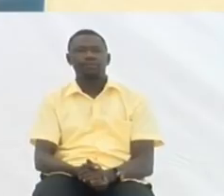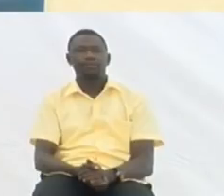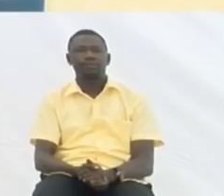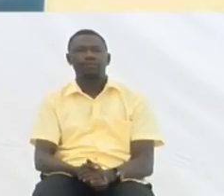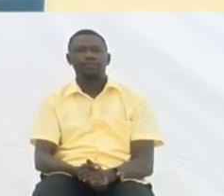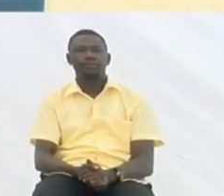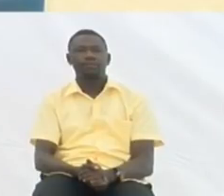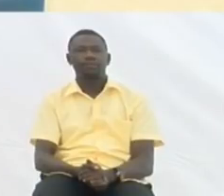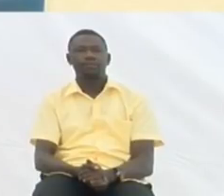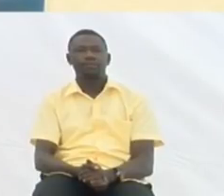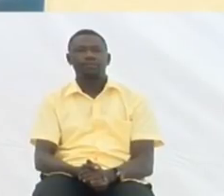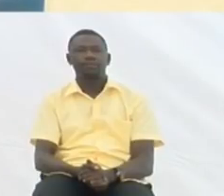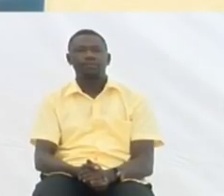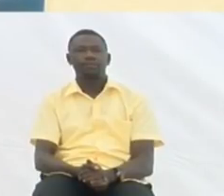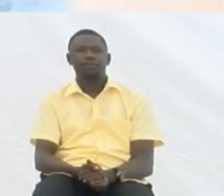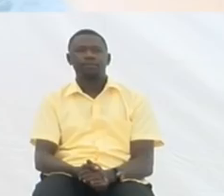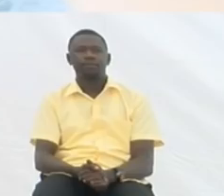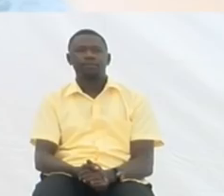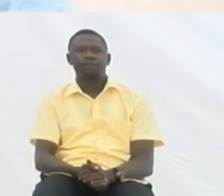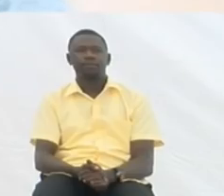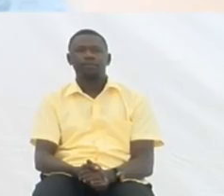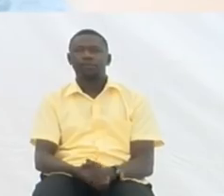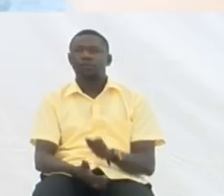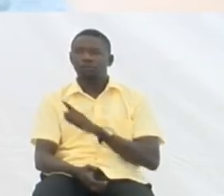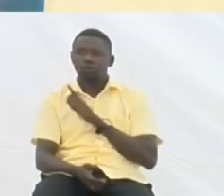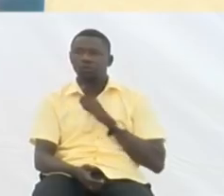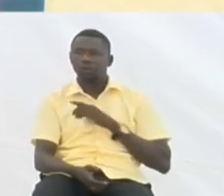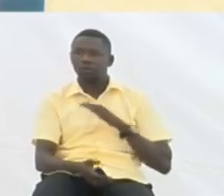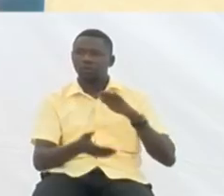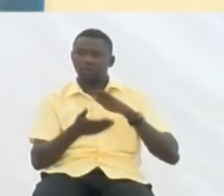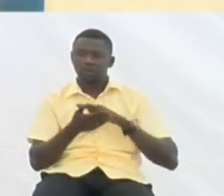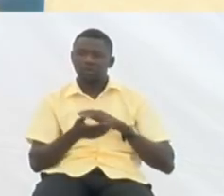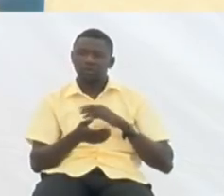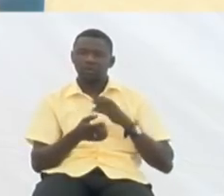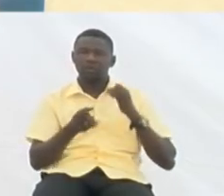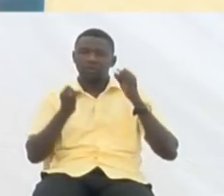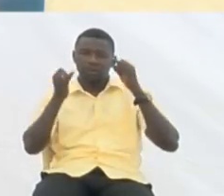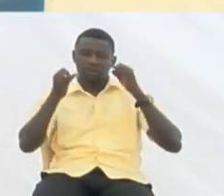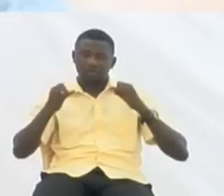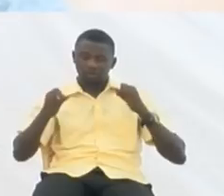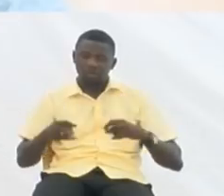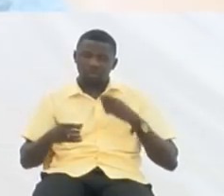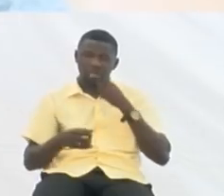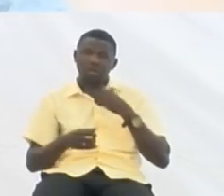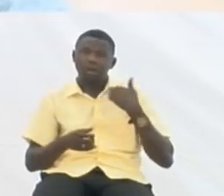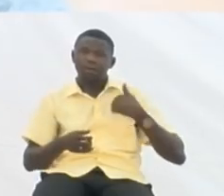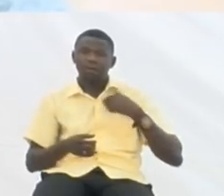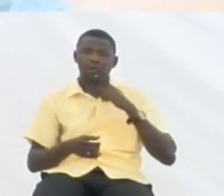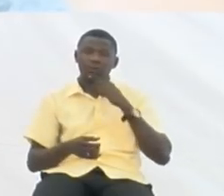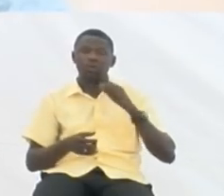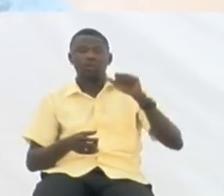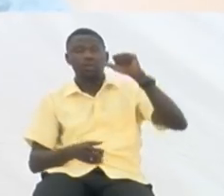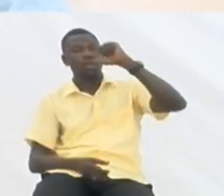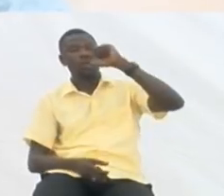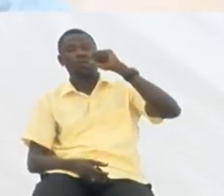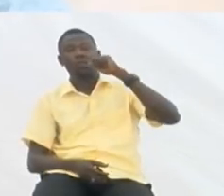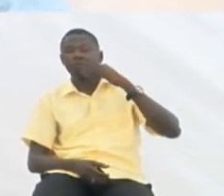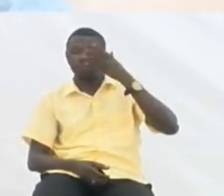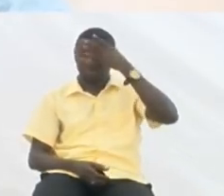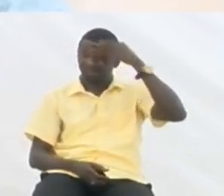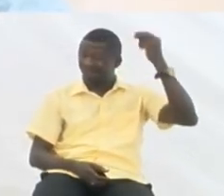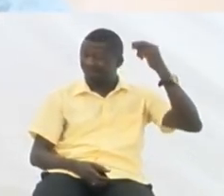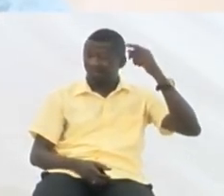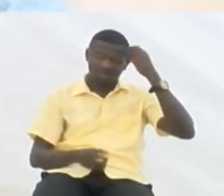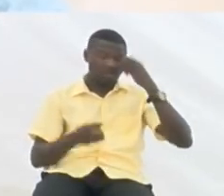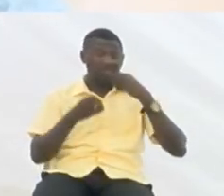That did not happen. We received testimony that people who drank the concoction lost their minds and